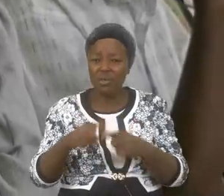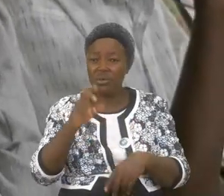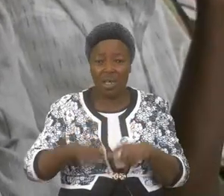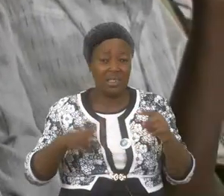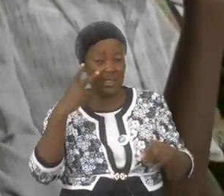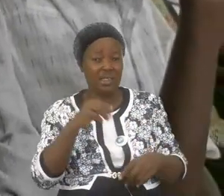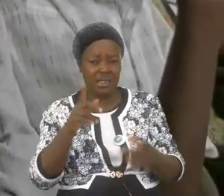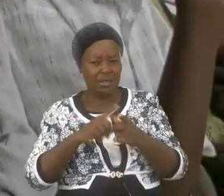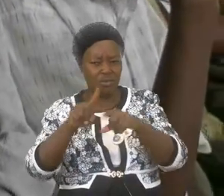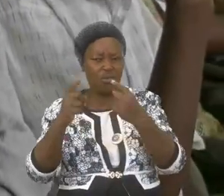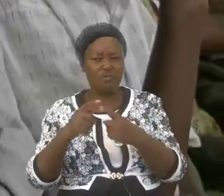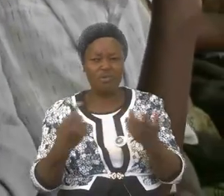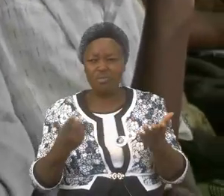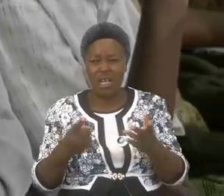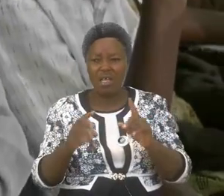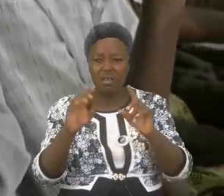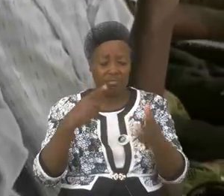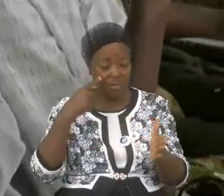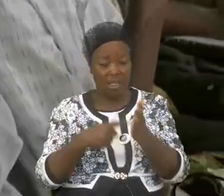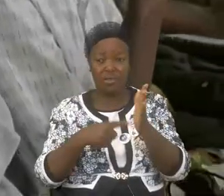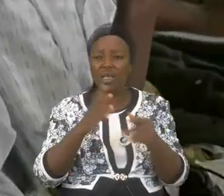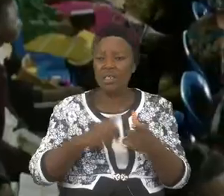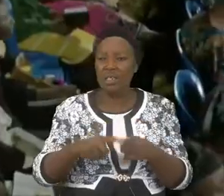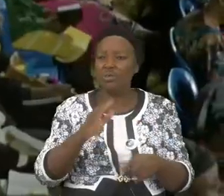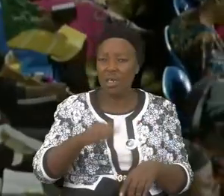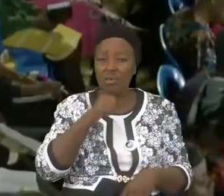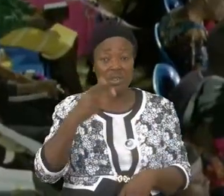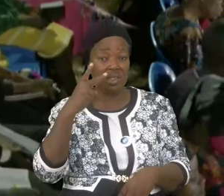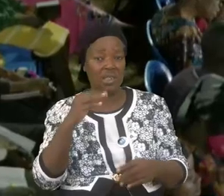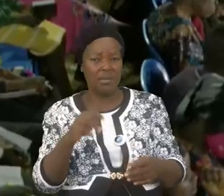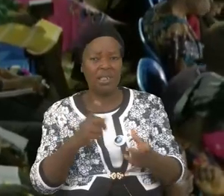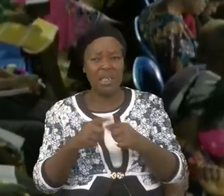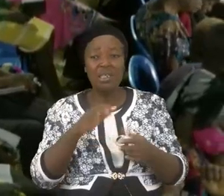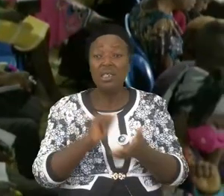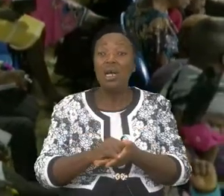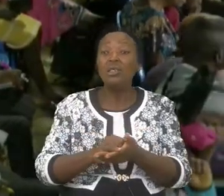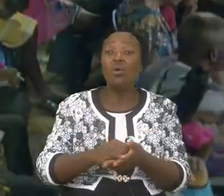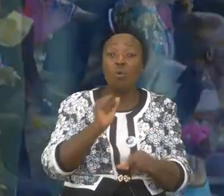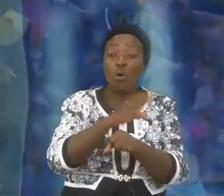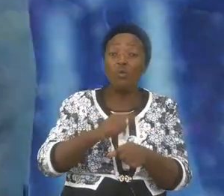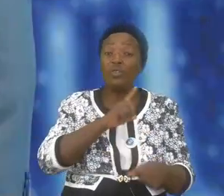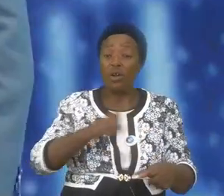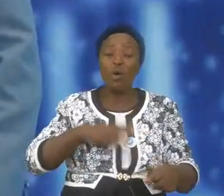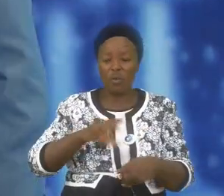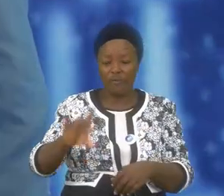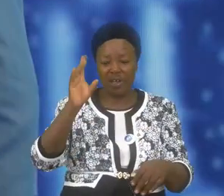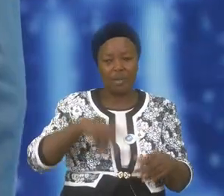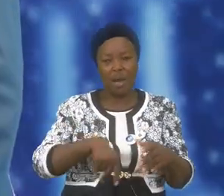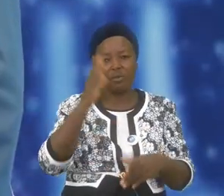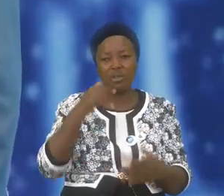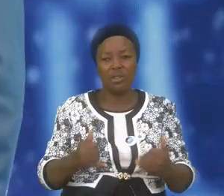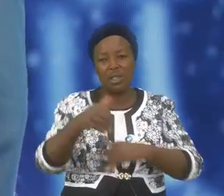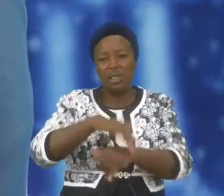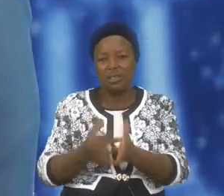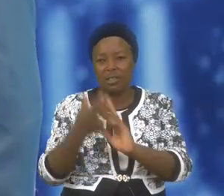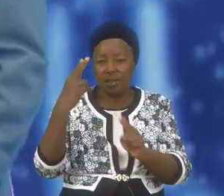the x-ray of the Almighty will discover them tonight. And Christ will smash them out of your